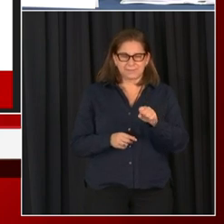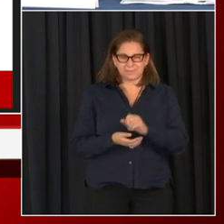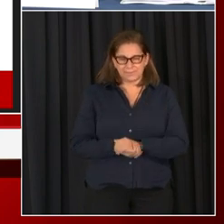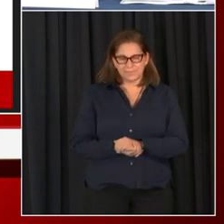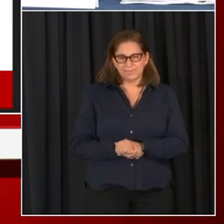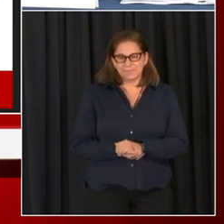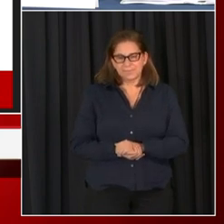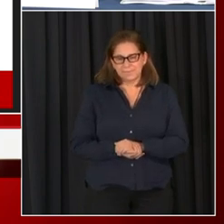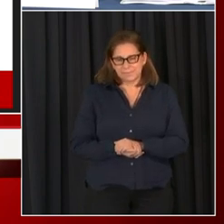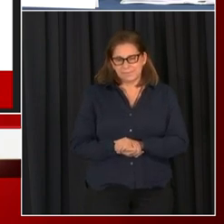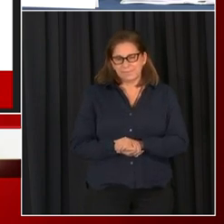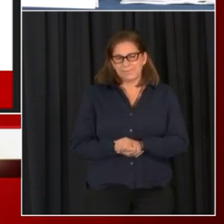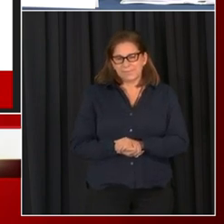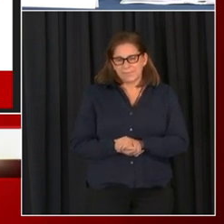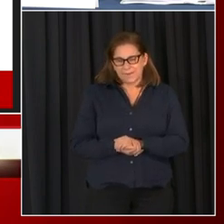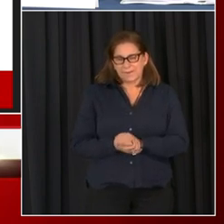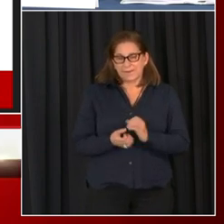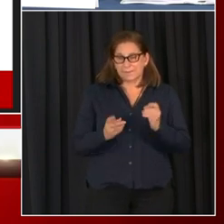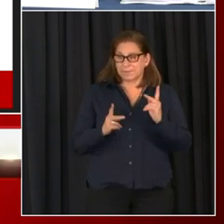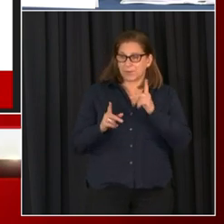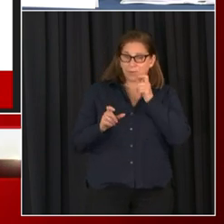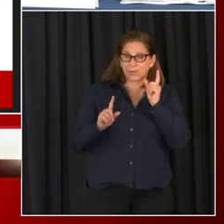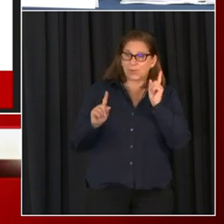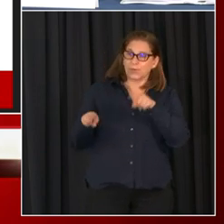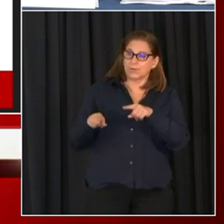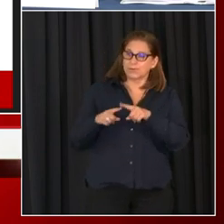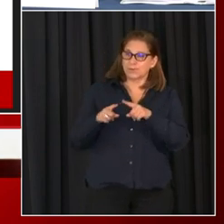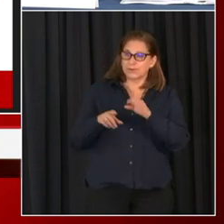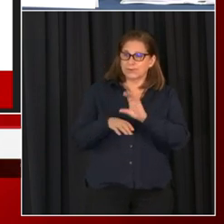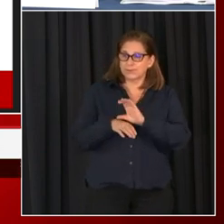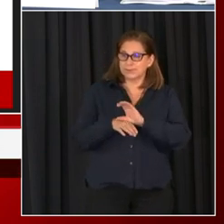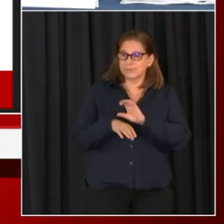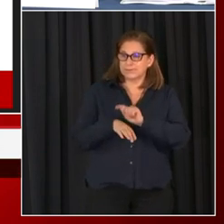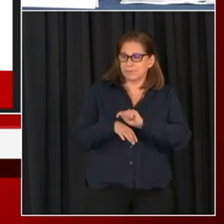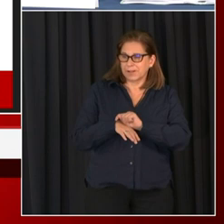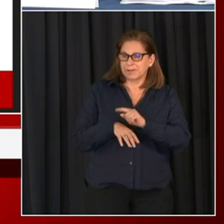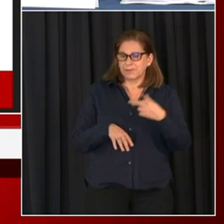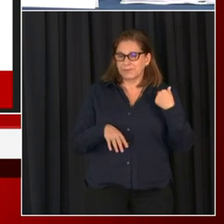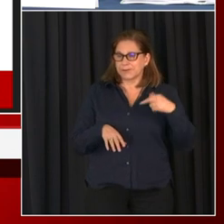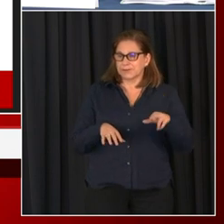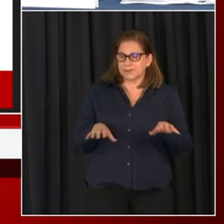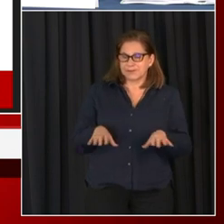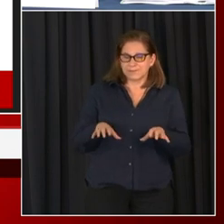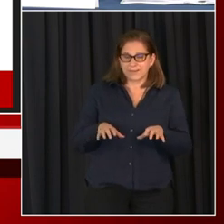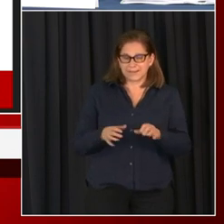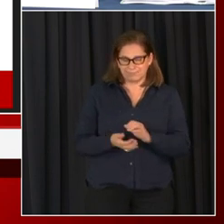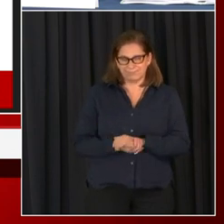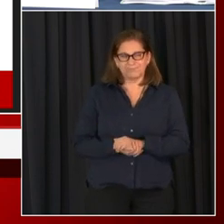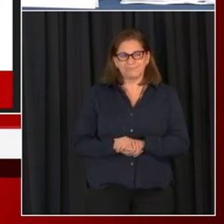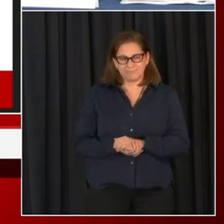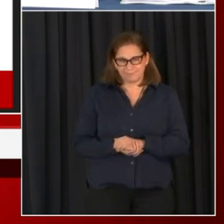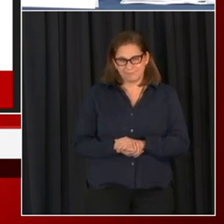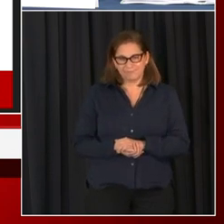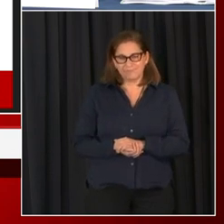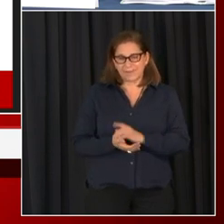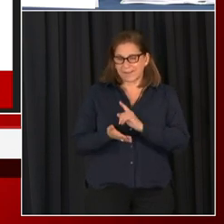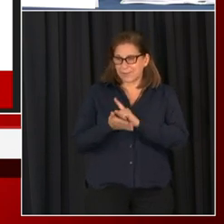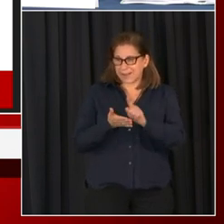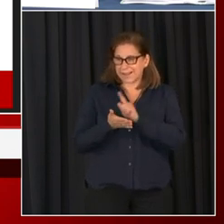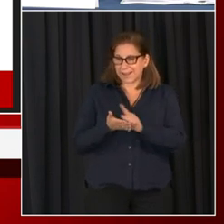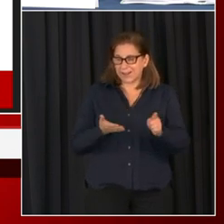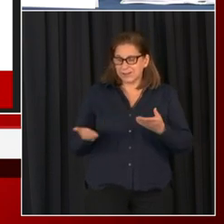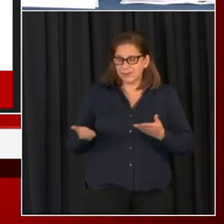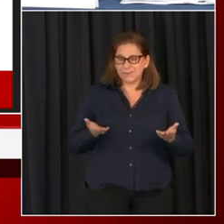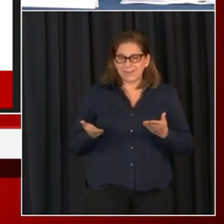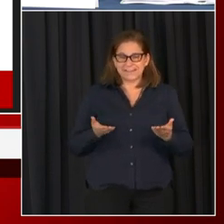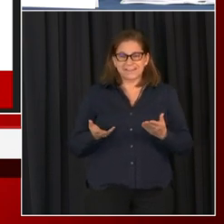some faith-based activity. So that could be the weekly service, it could be a dinner or